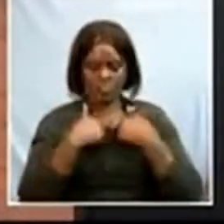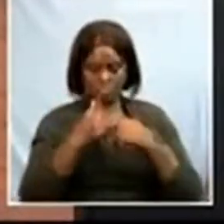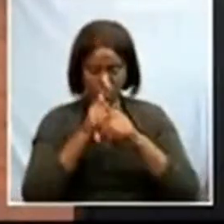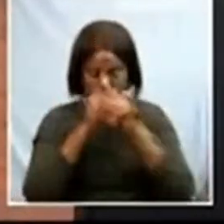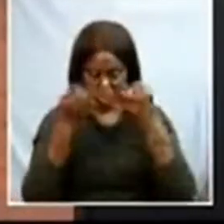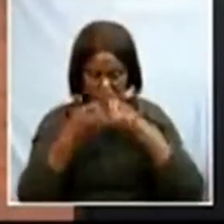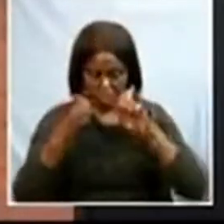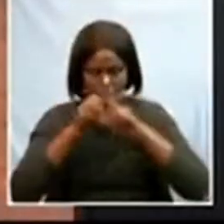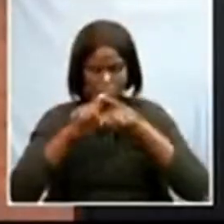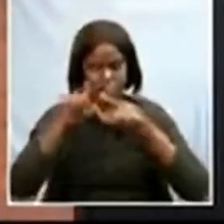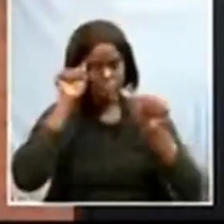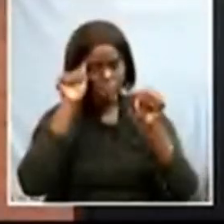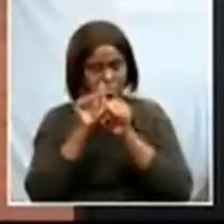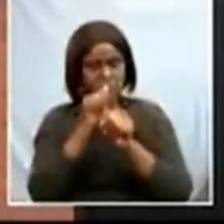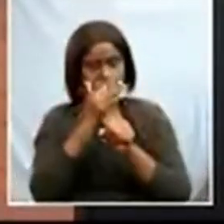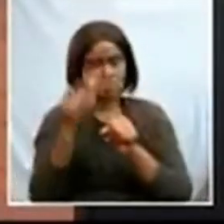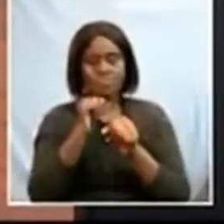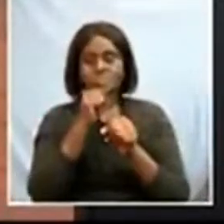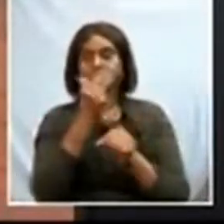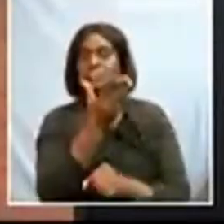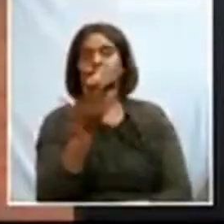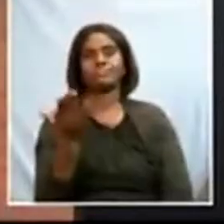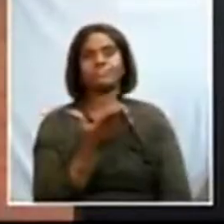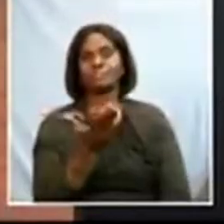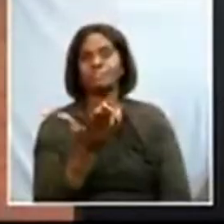to agree to things that are not even there?